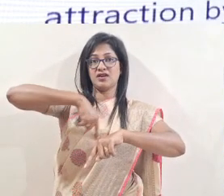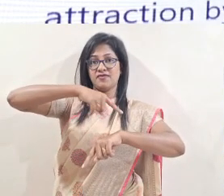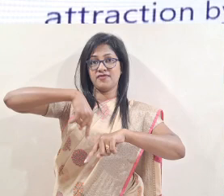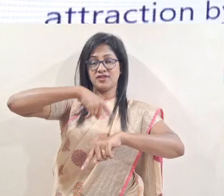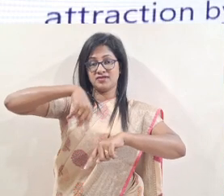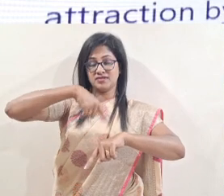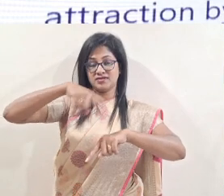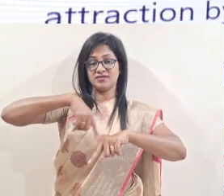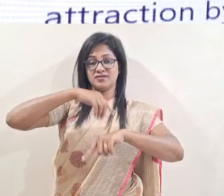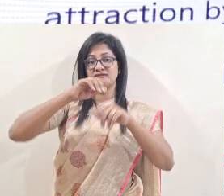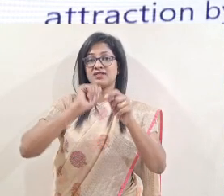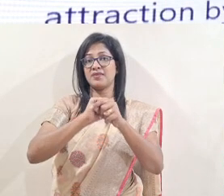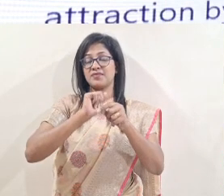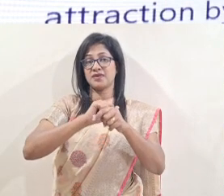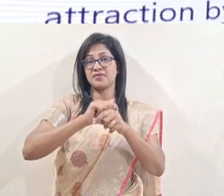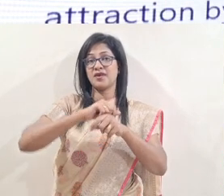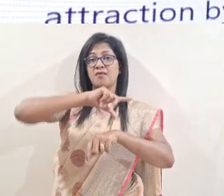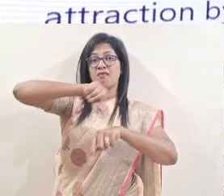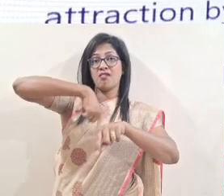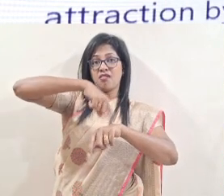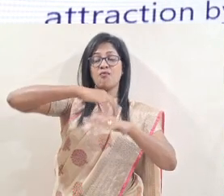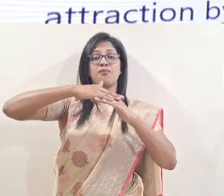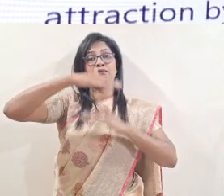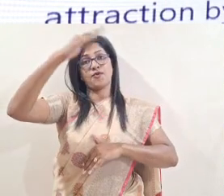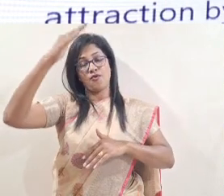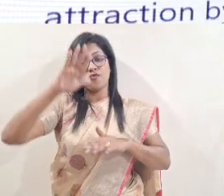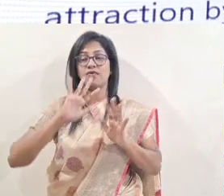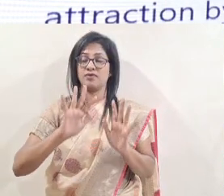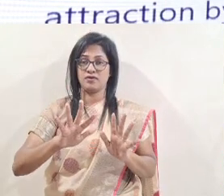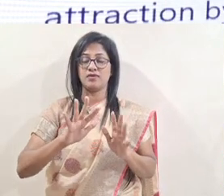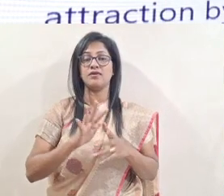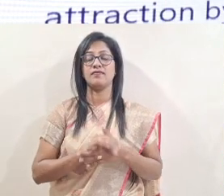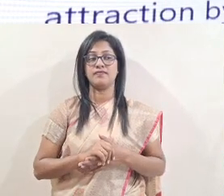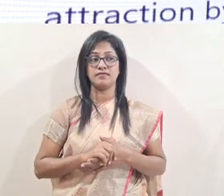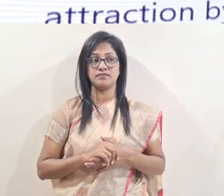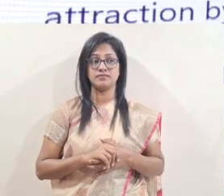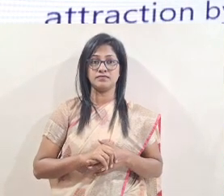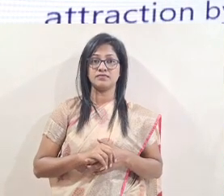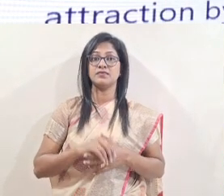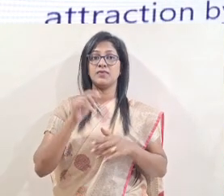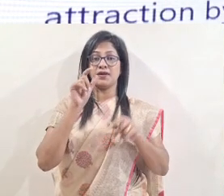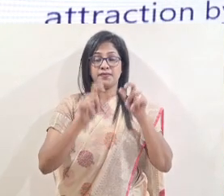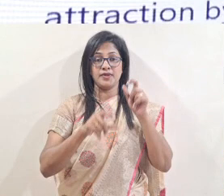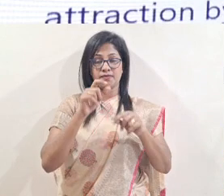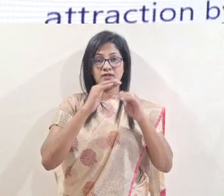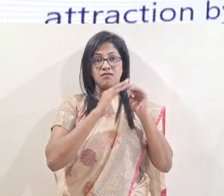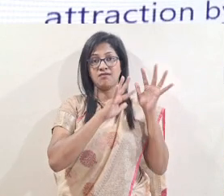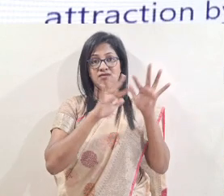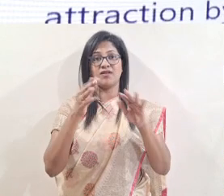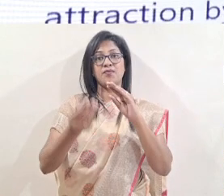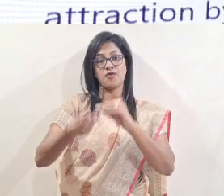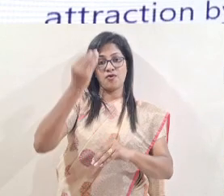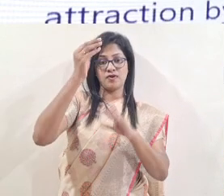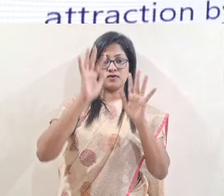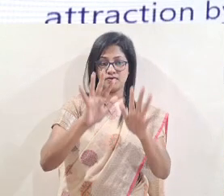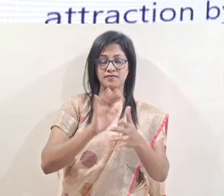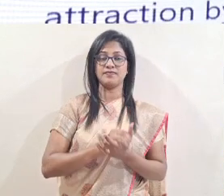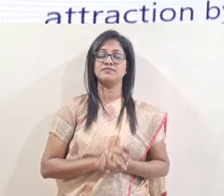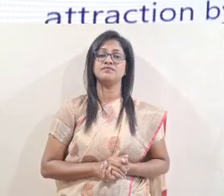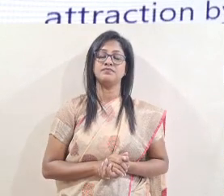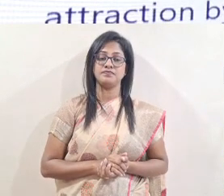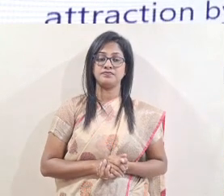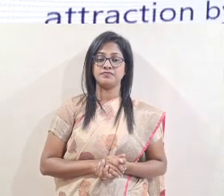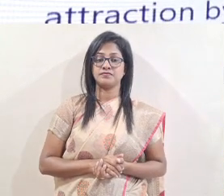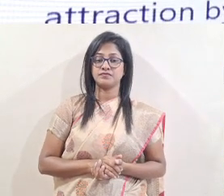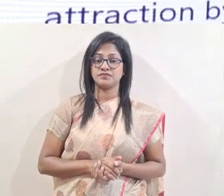actually operating for a longer hours are also having a number of customer increased. We can see that the overall, if we